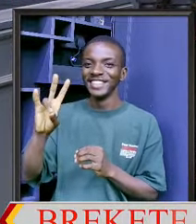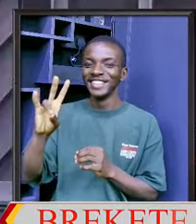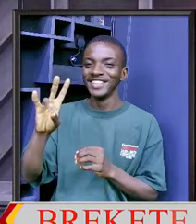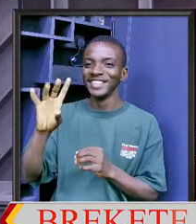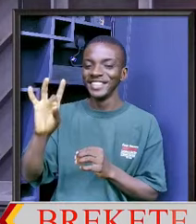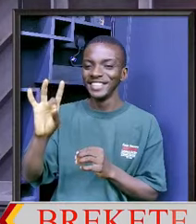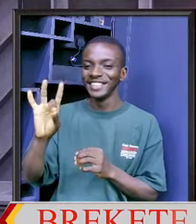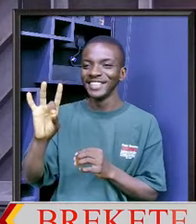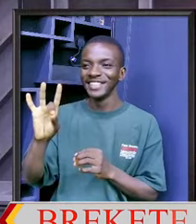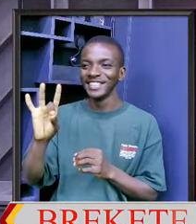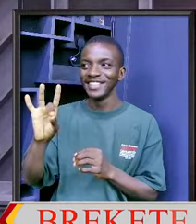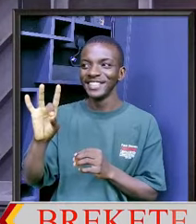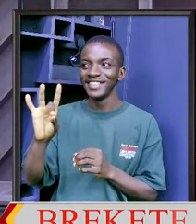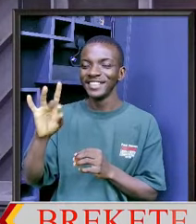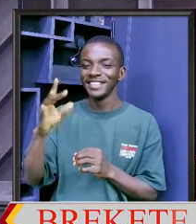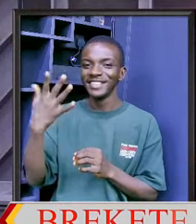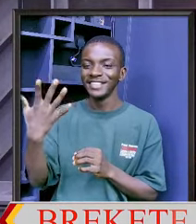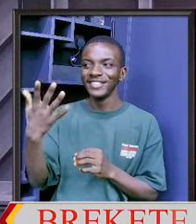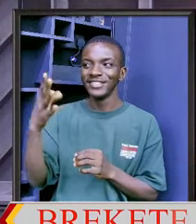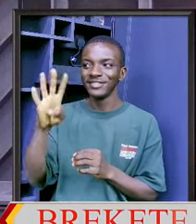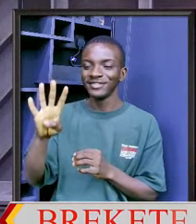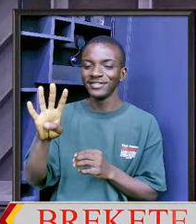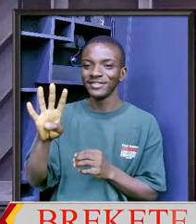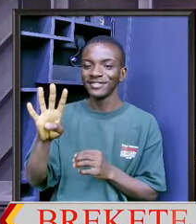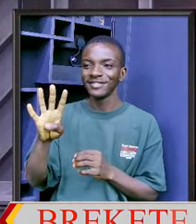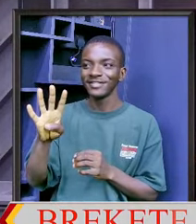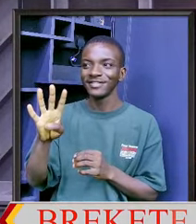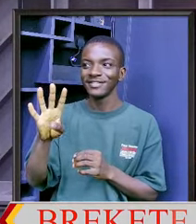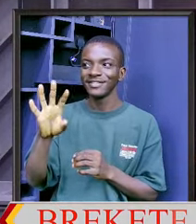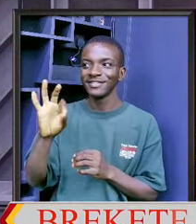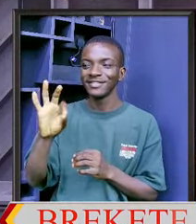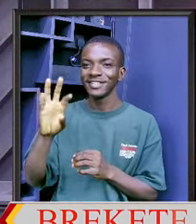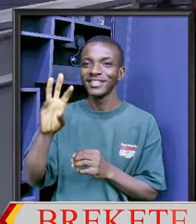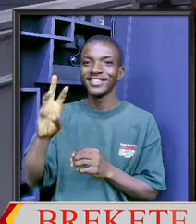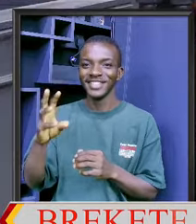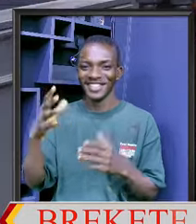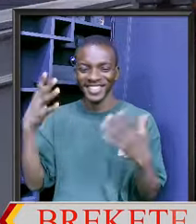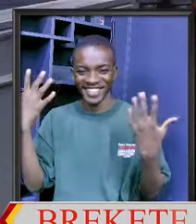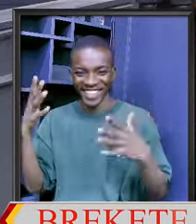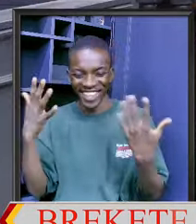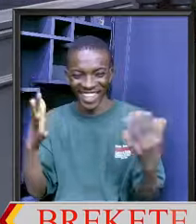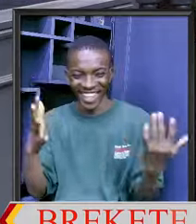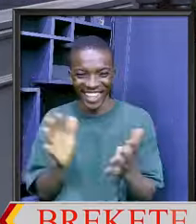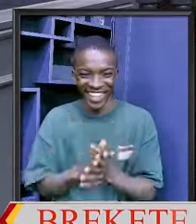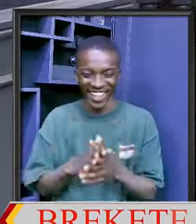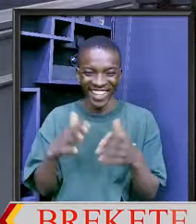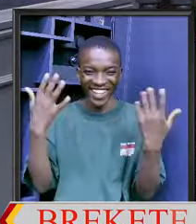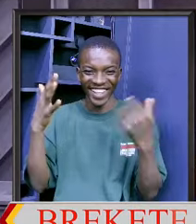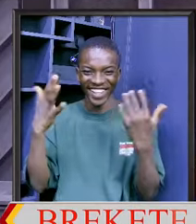78 54 96.